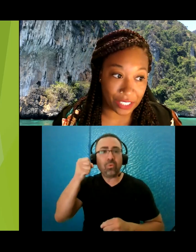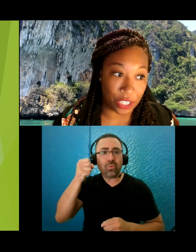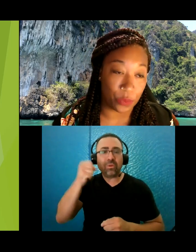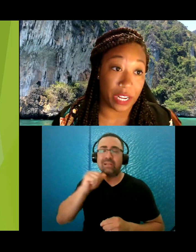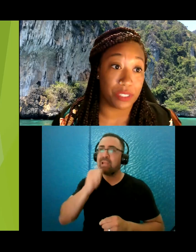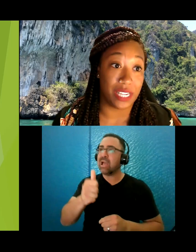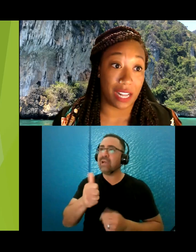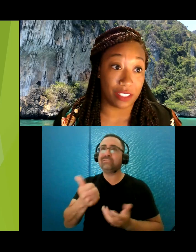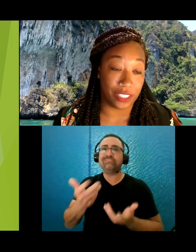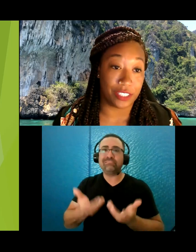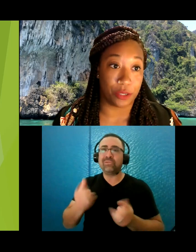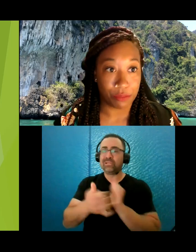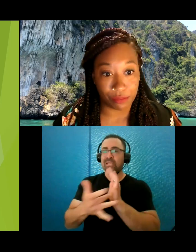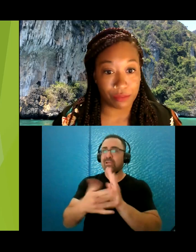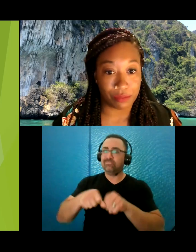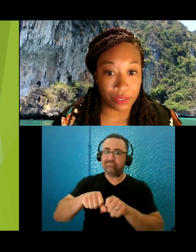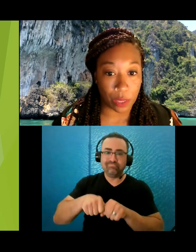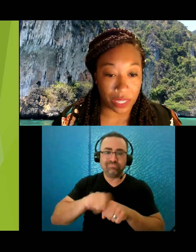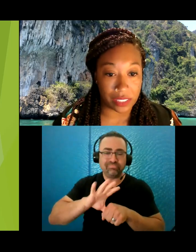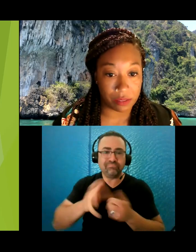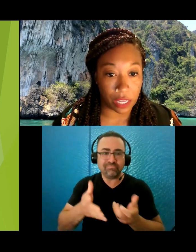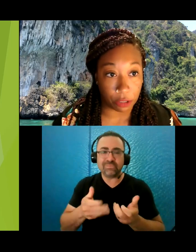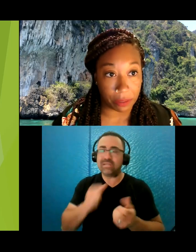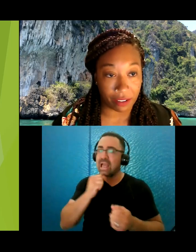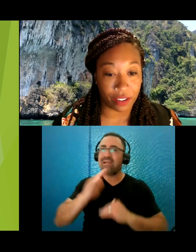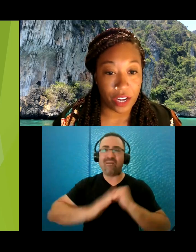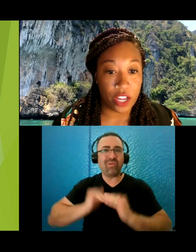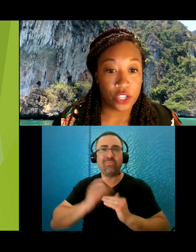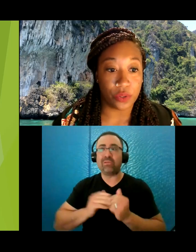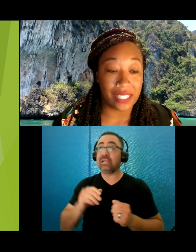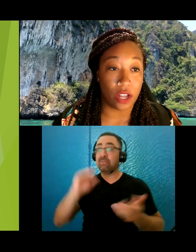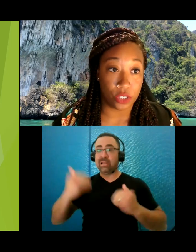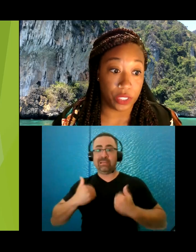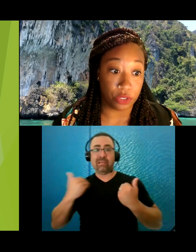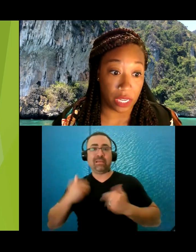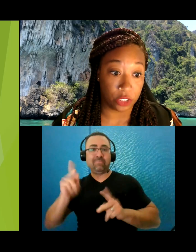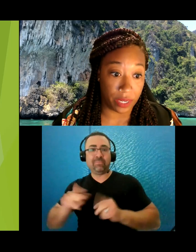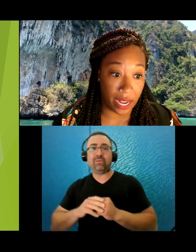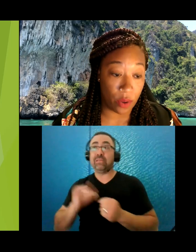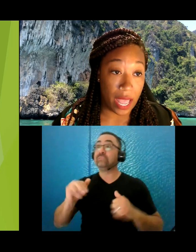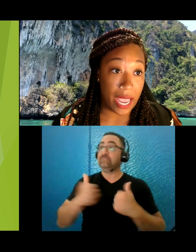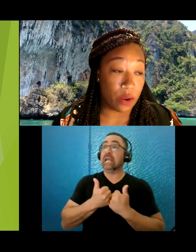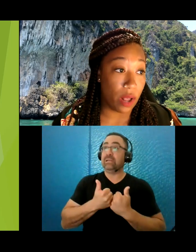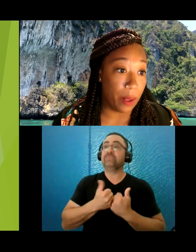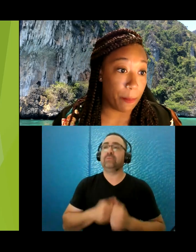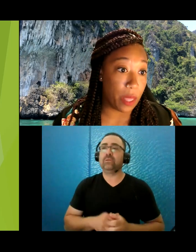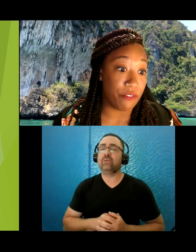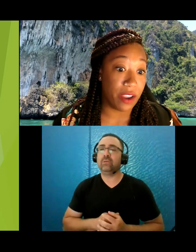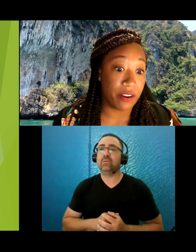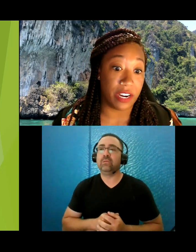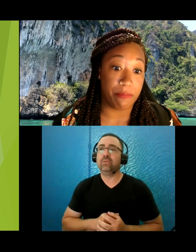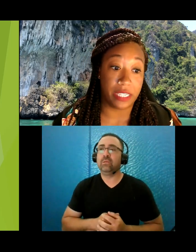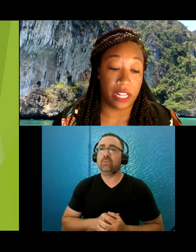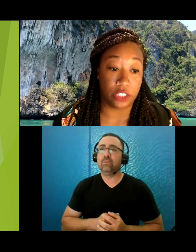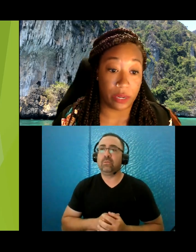as good when it comes to technology as, someone a little bit younger. So that's also a huge challenge right now. And a